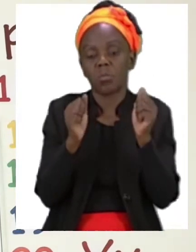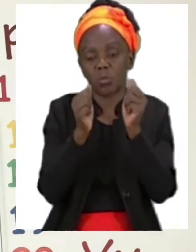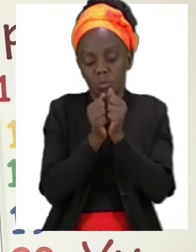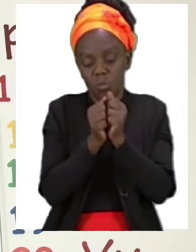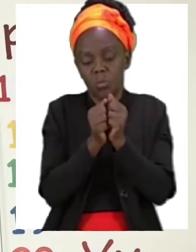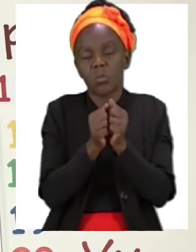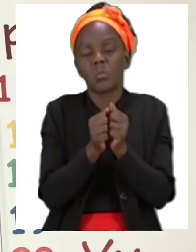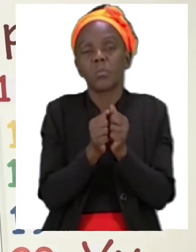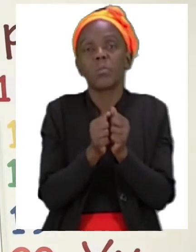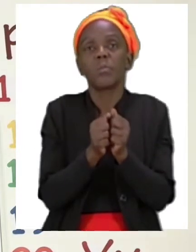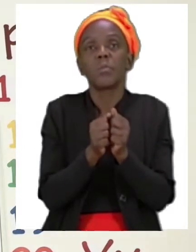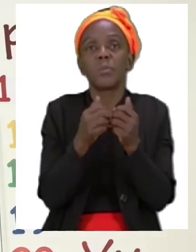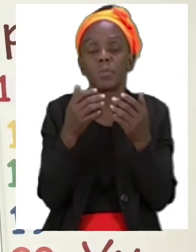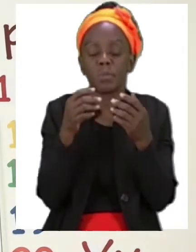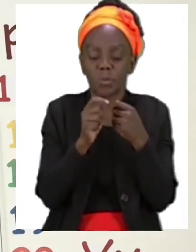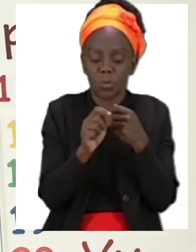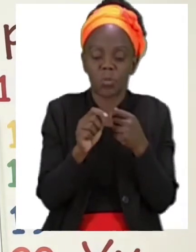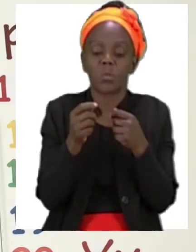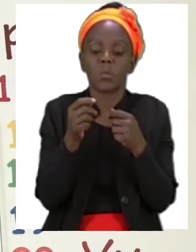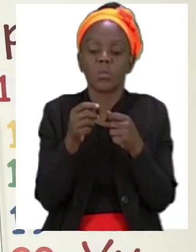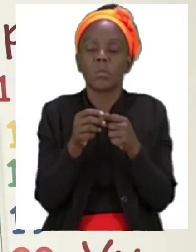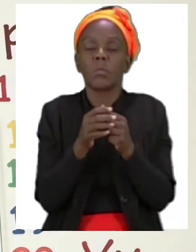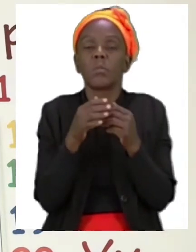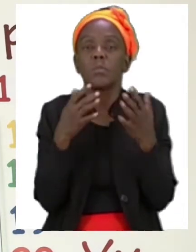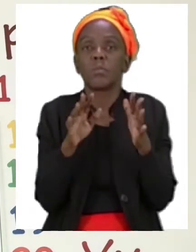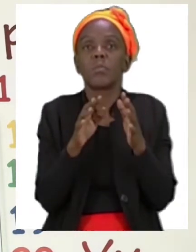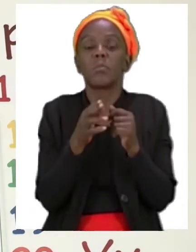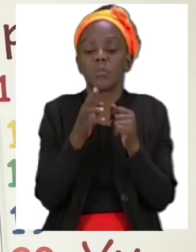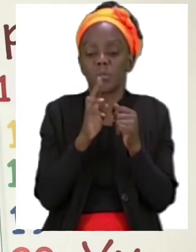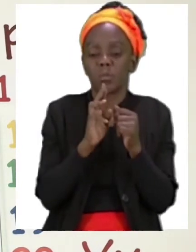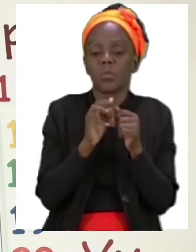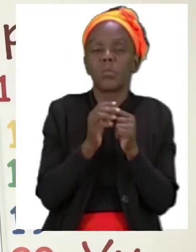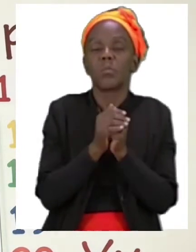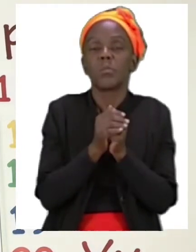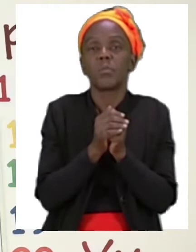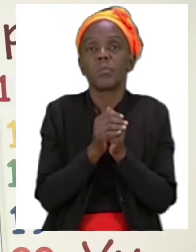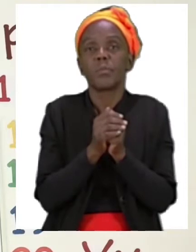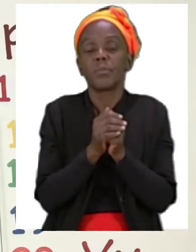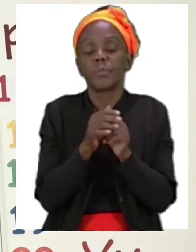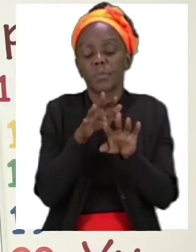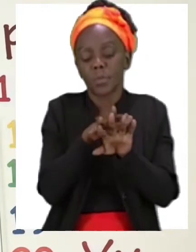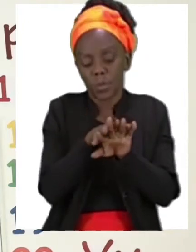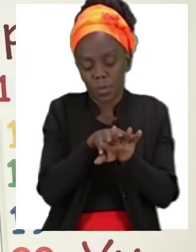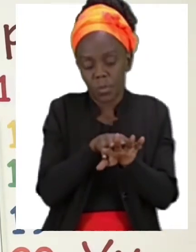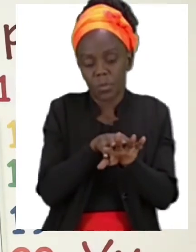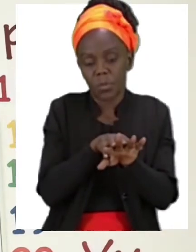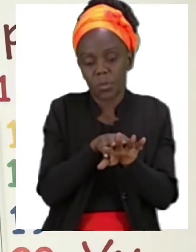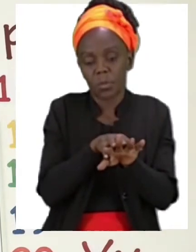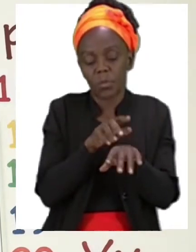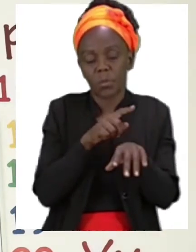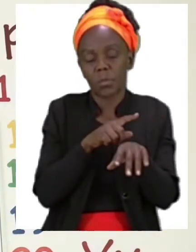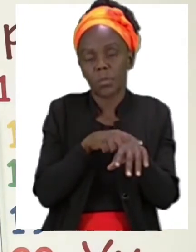done. And then you will find your answer. Take your time, read the word sums 3